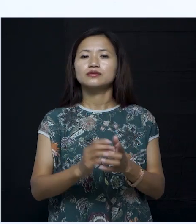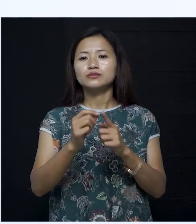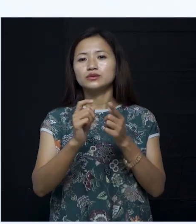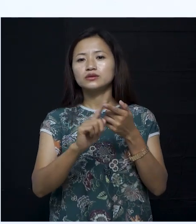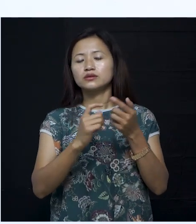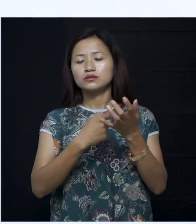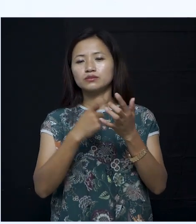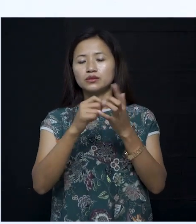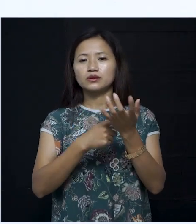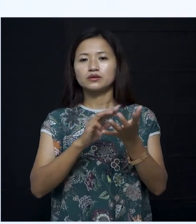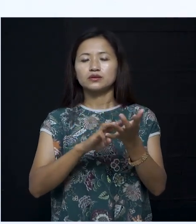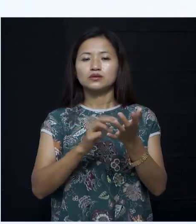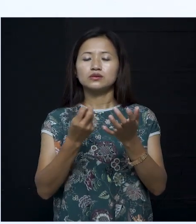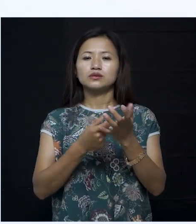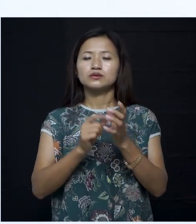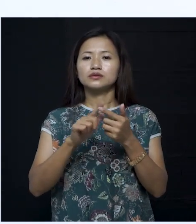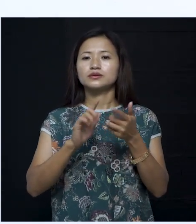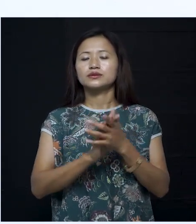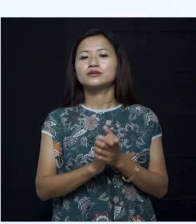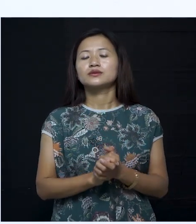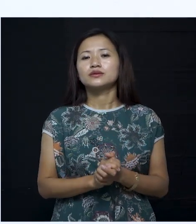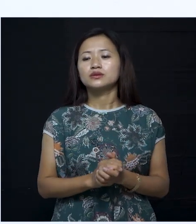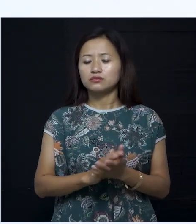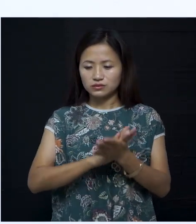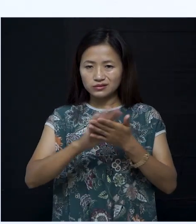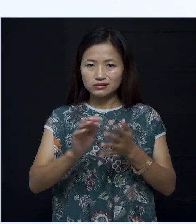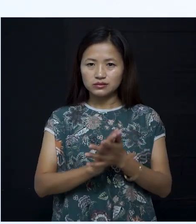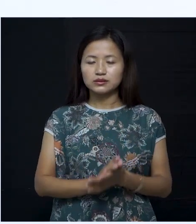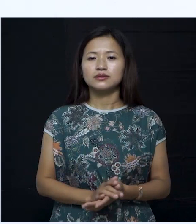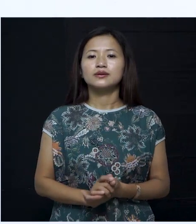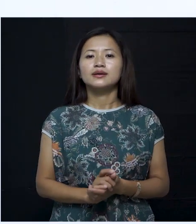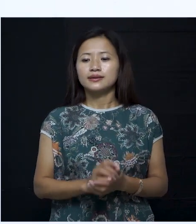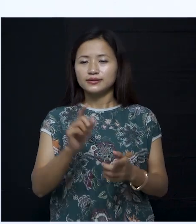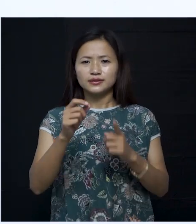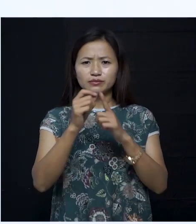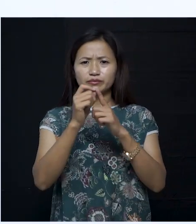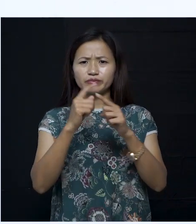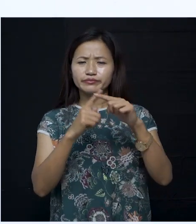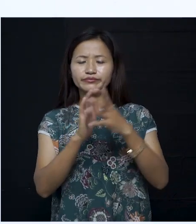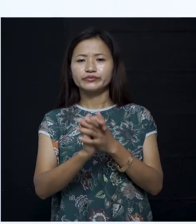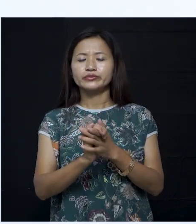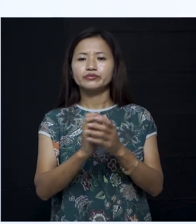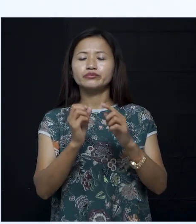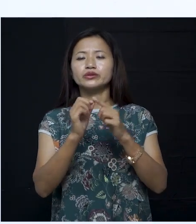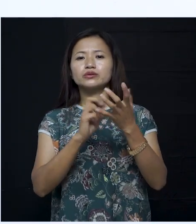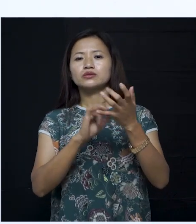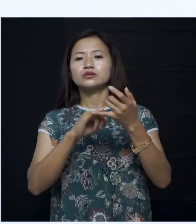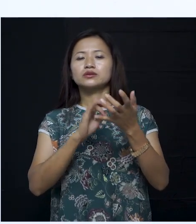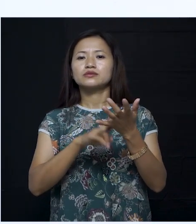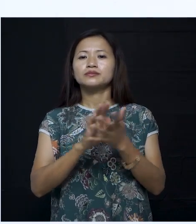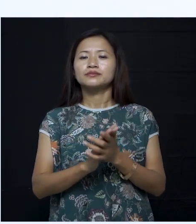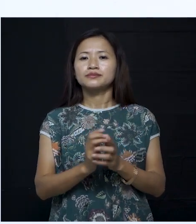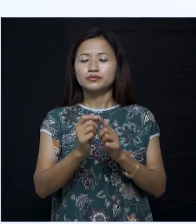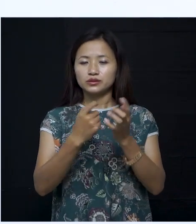not here in our topic, but in order to clarify possessive determiner, I am going to explain possessive